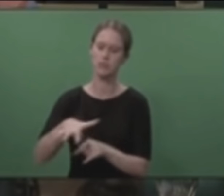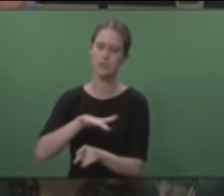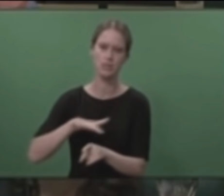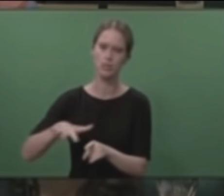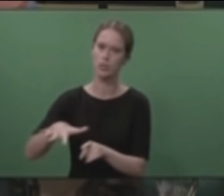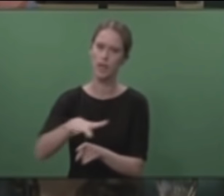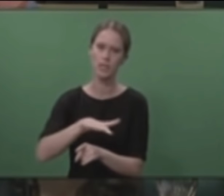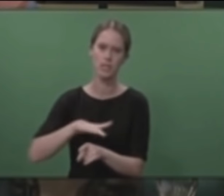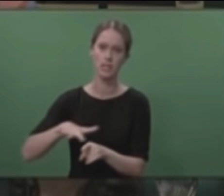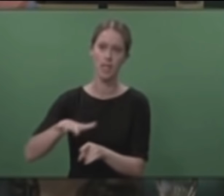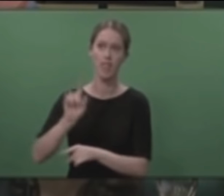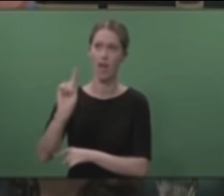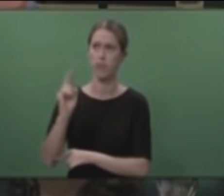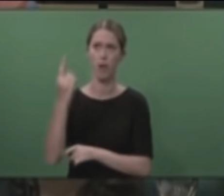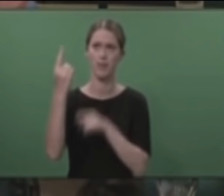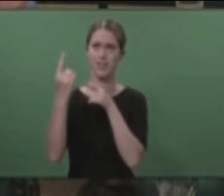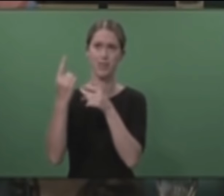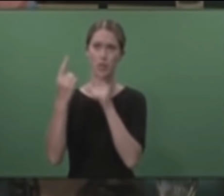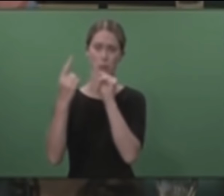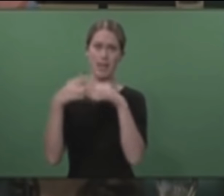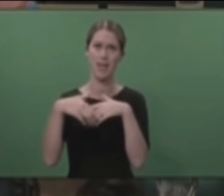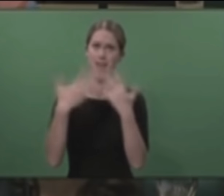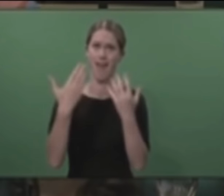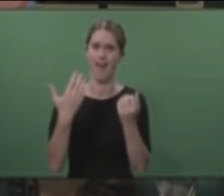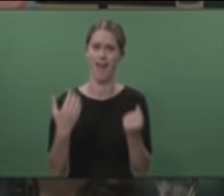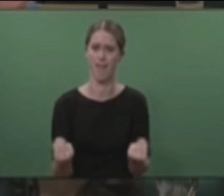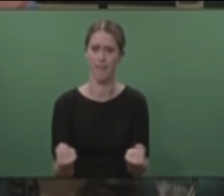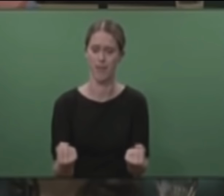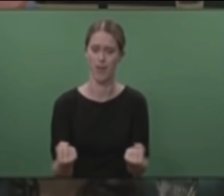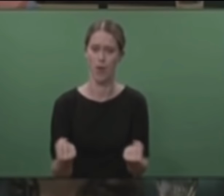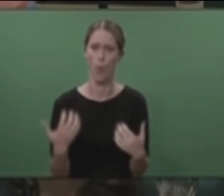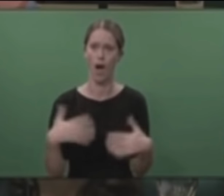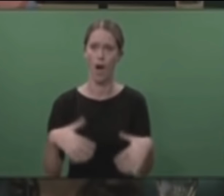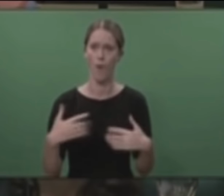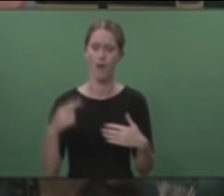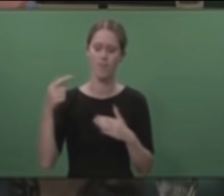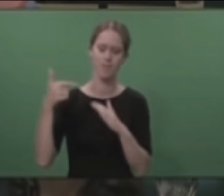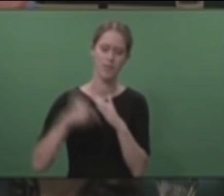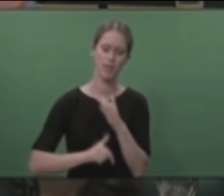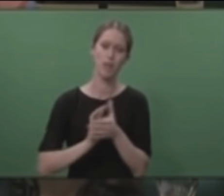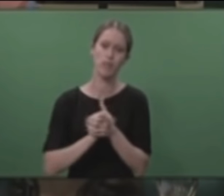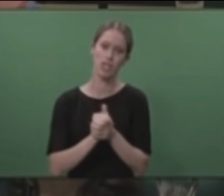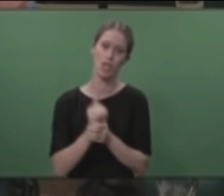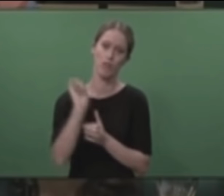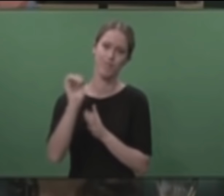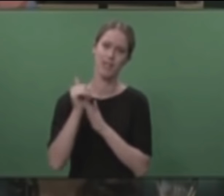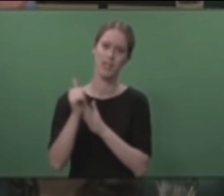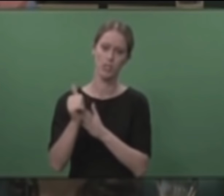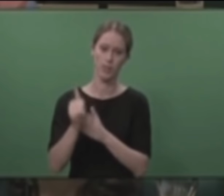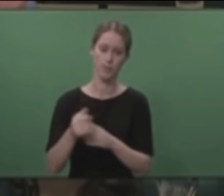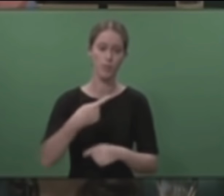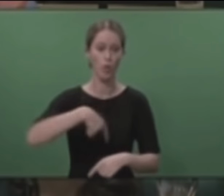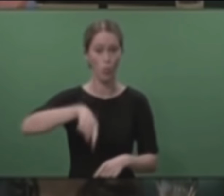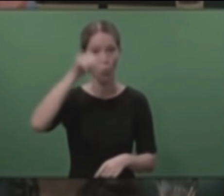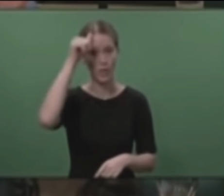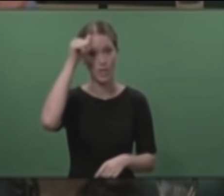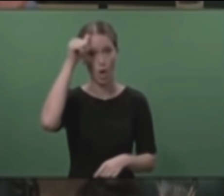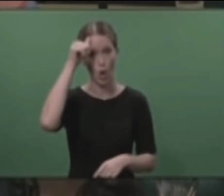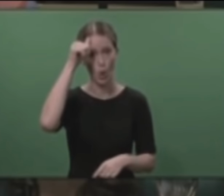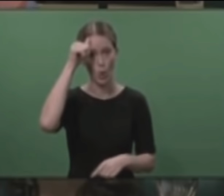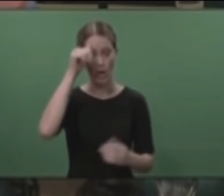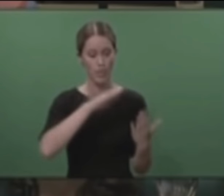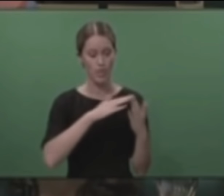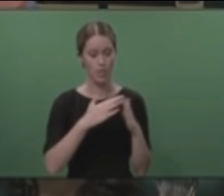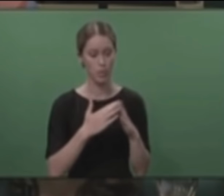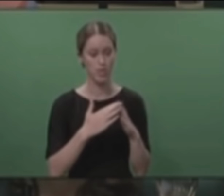situations that a Prime Minister could ever face is deeply appreciated. We know that the